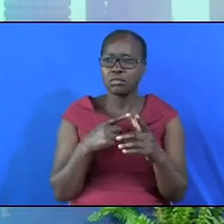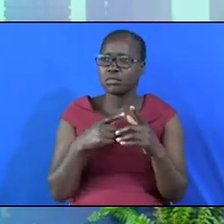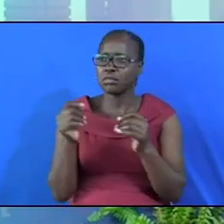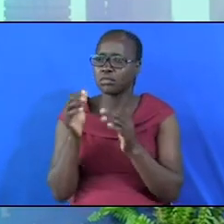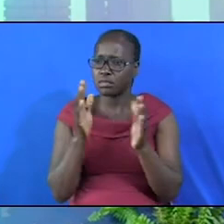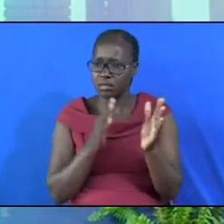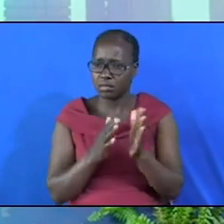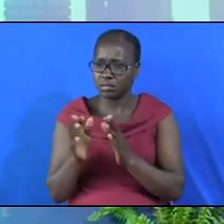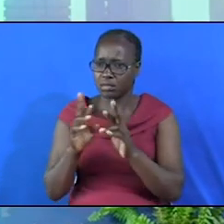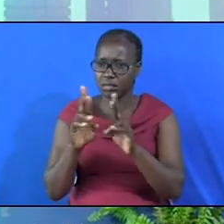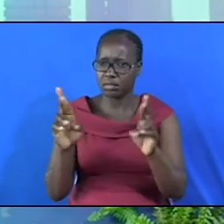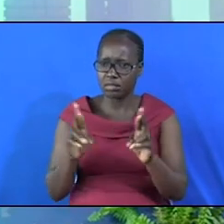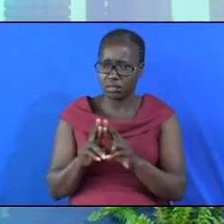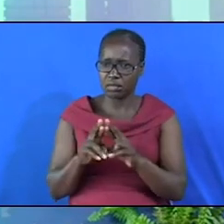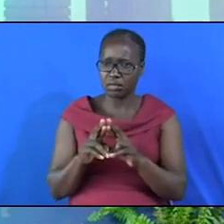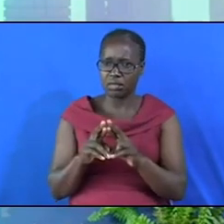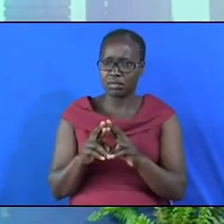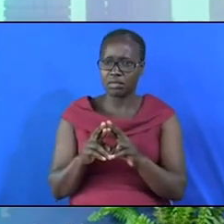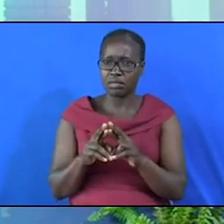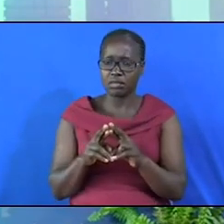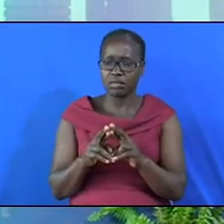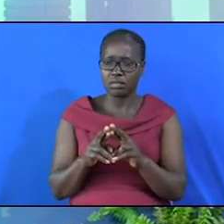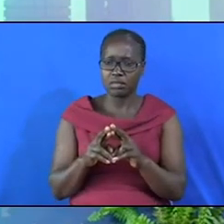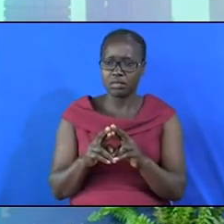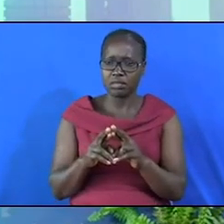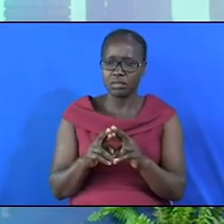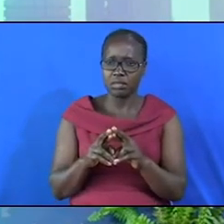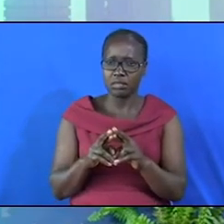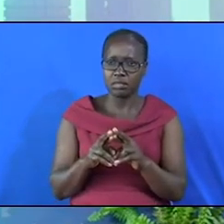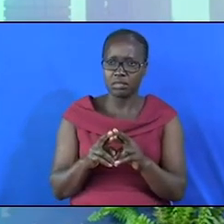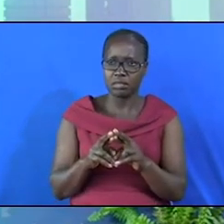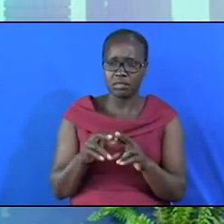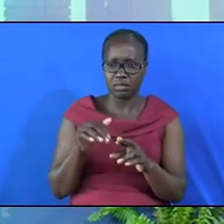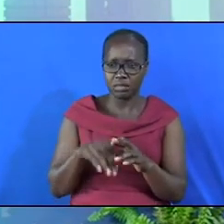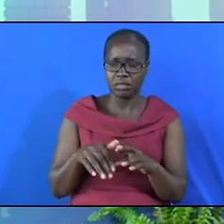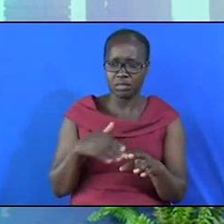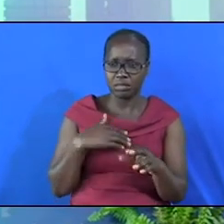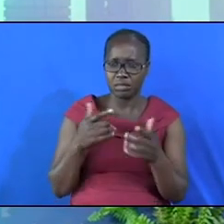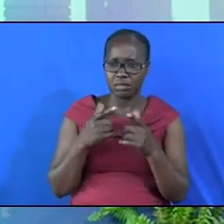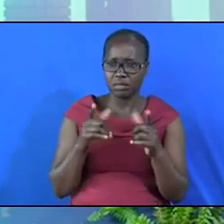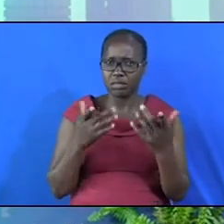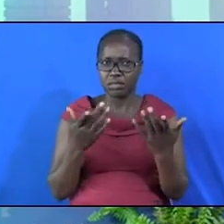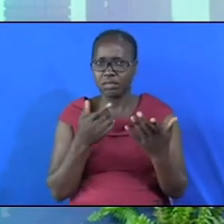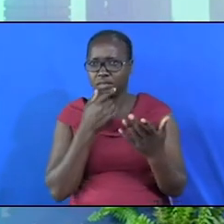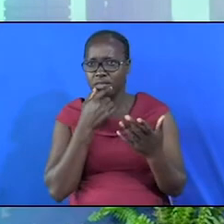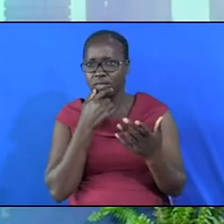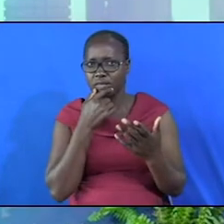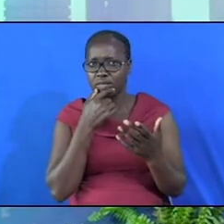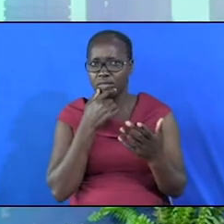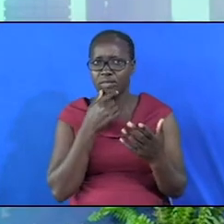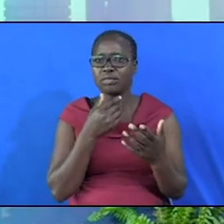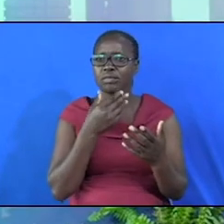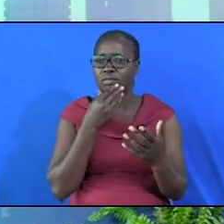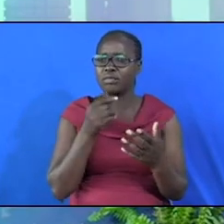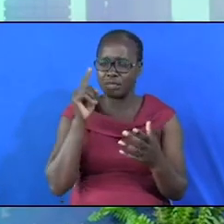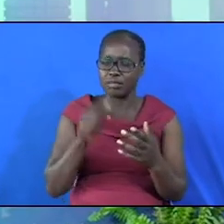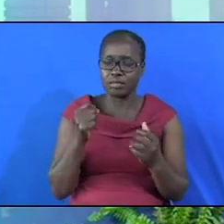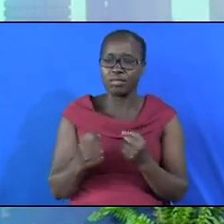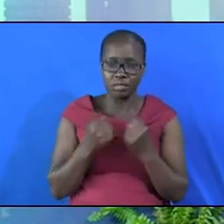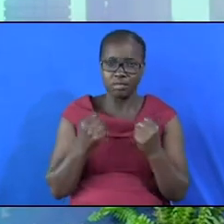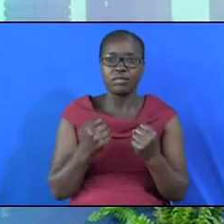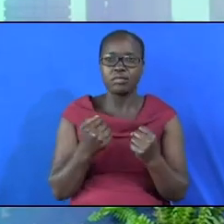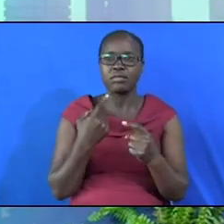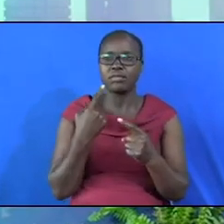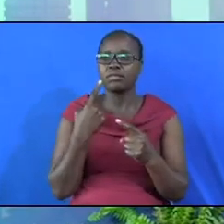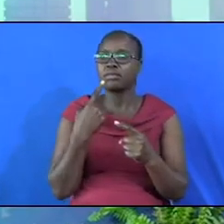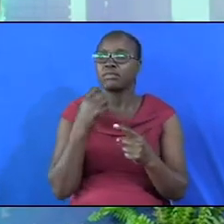room. But as a man, in my native language, we are taught that men must be brave. So I say,